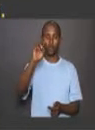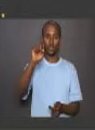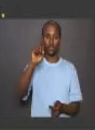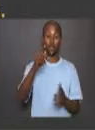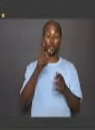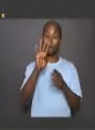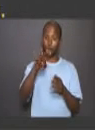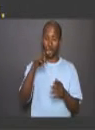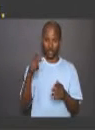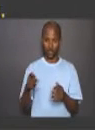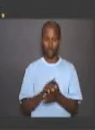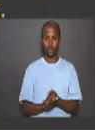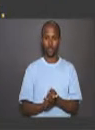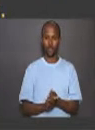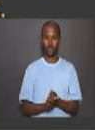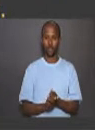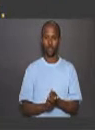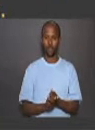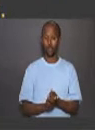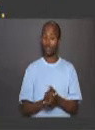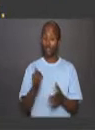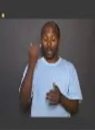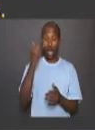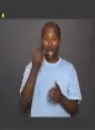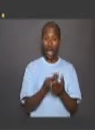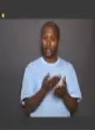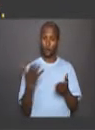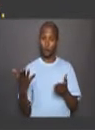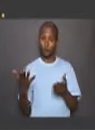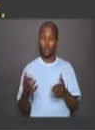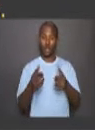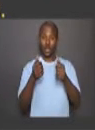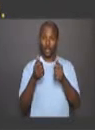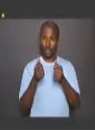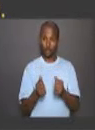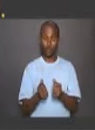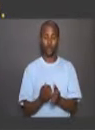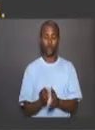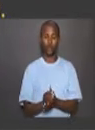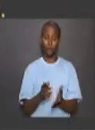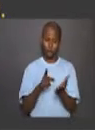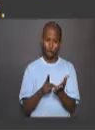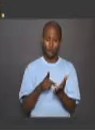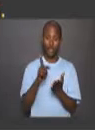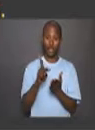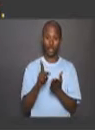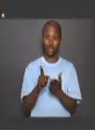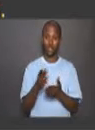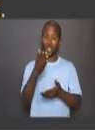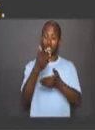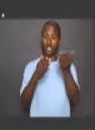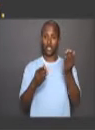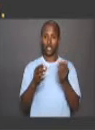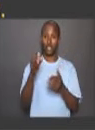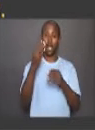With an installment plan, an item can be bought by paying a